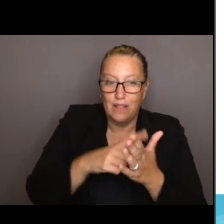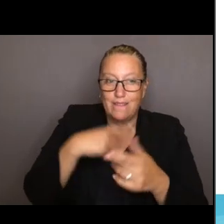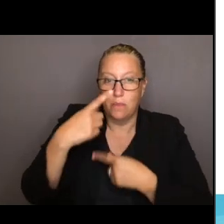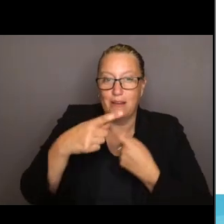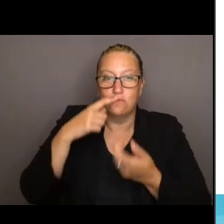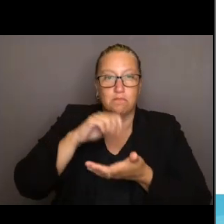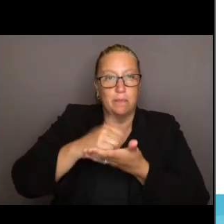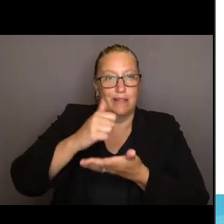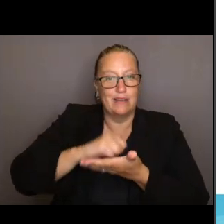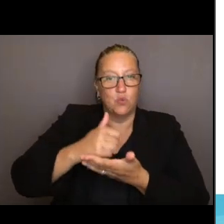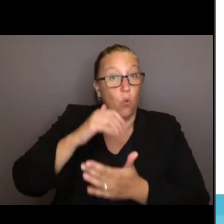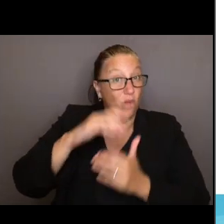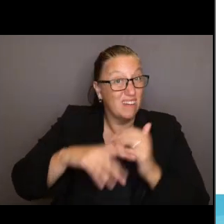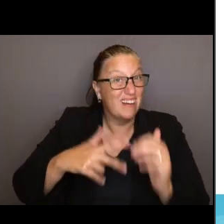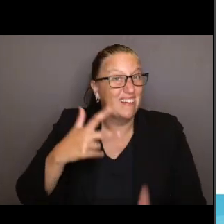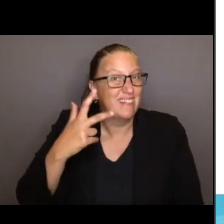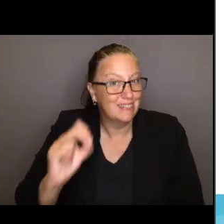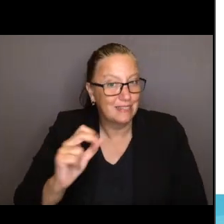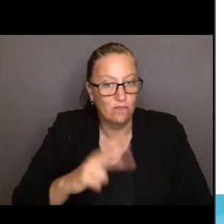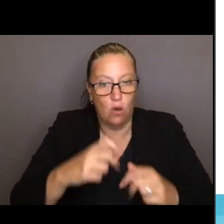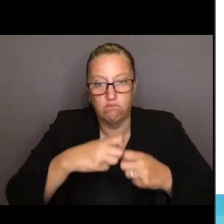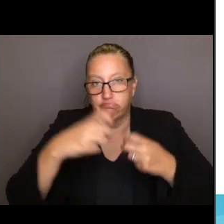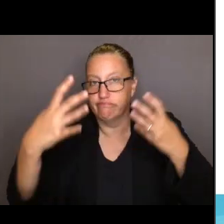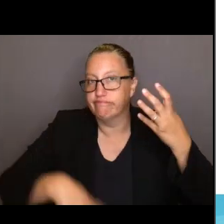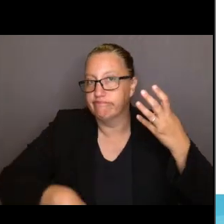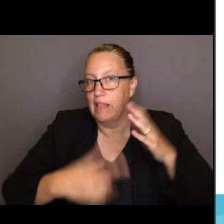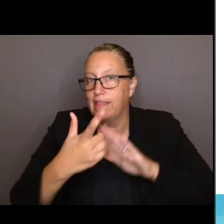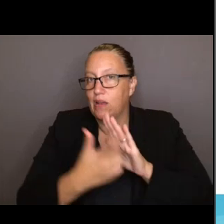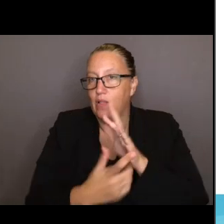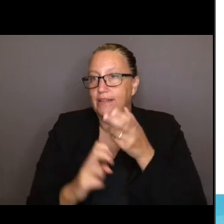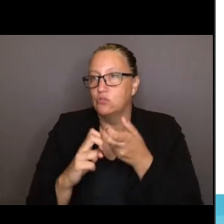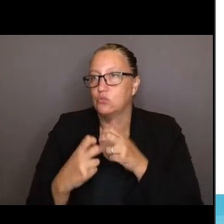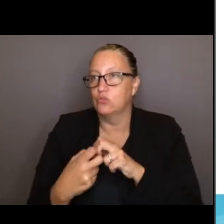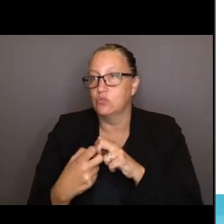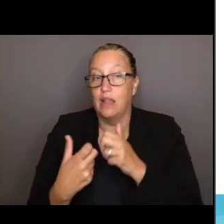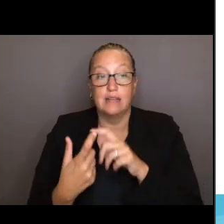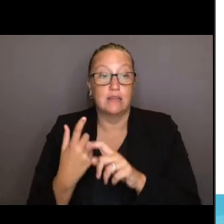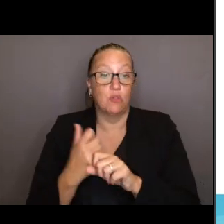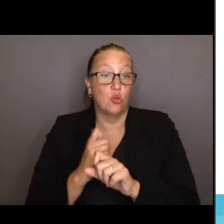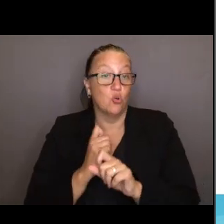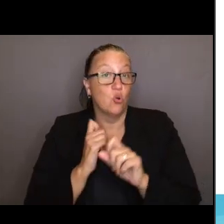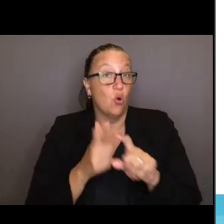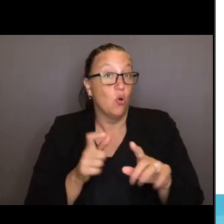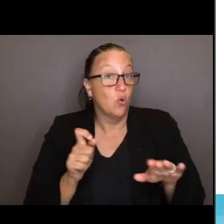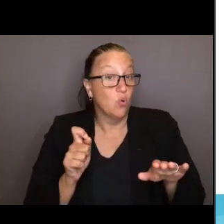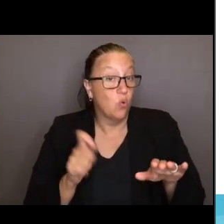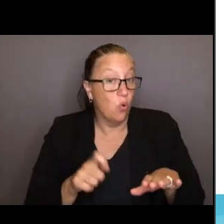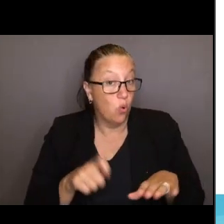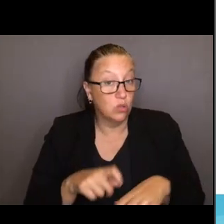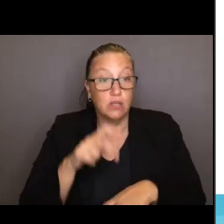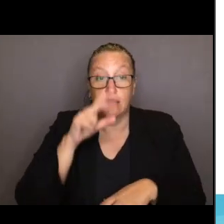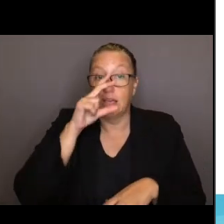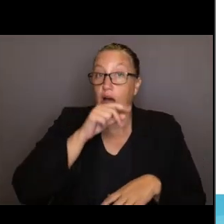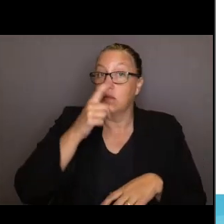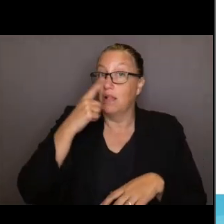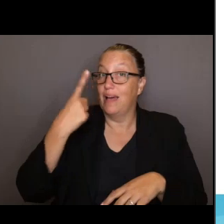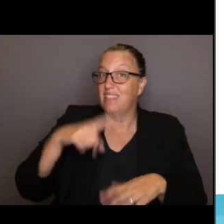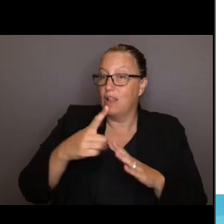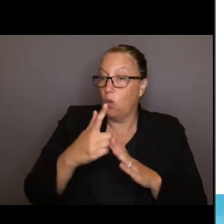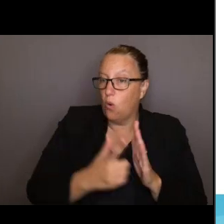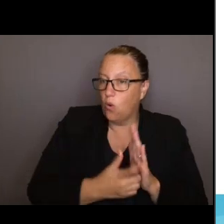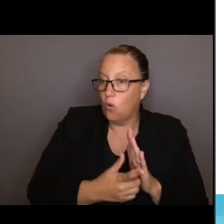wide range of legal issues. So things like going to court, young people in the law, domestic violence, debt